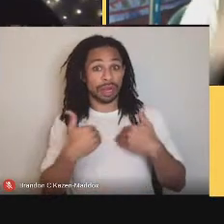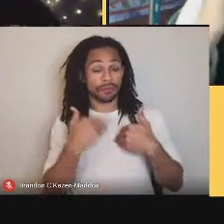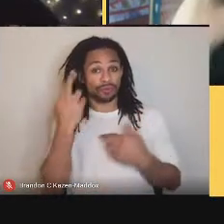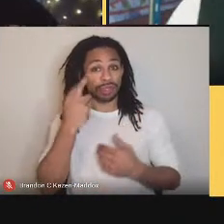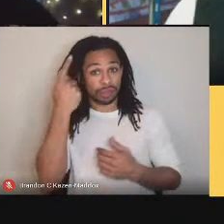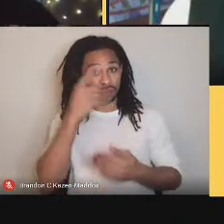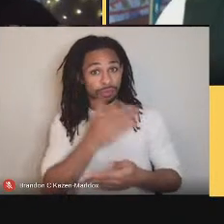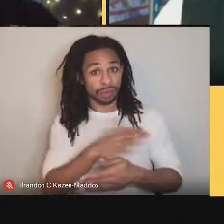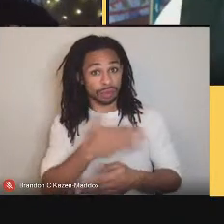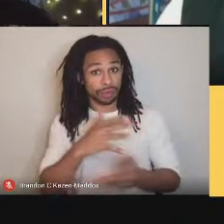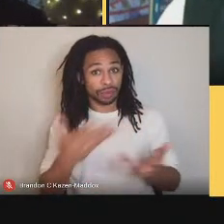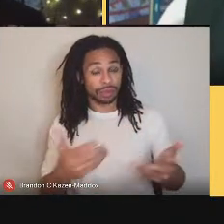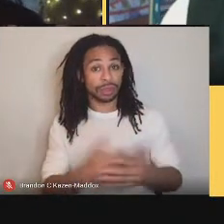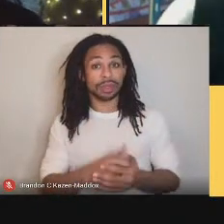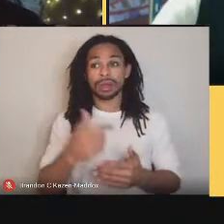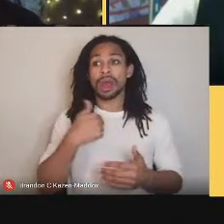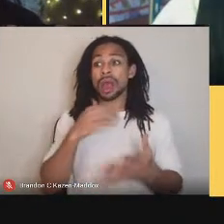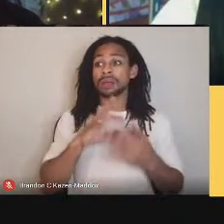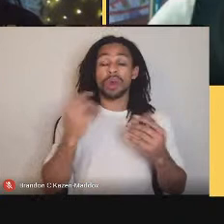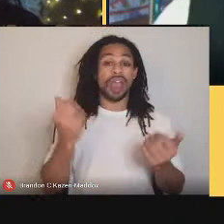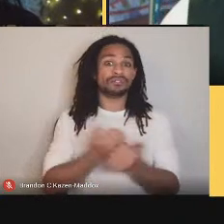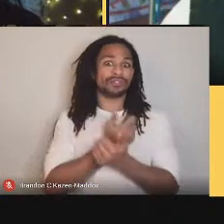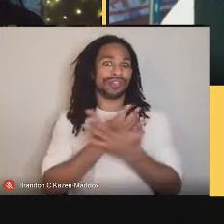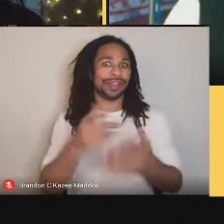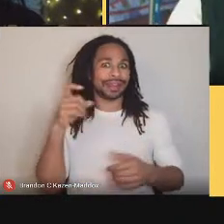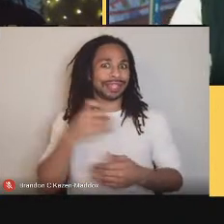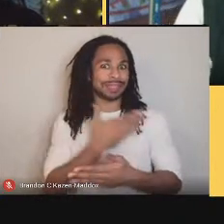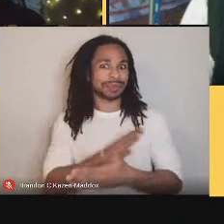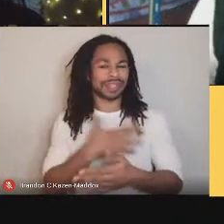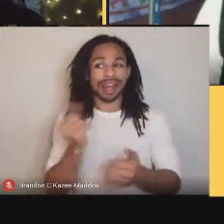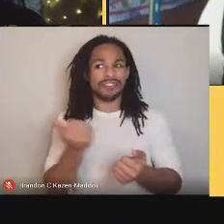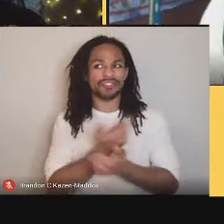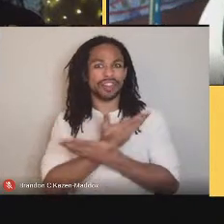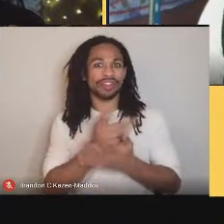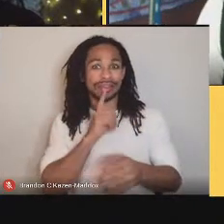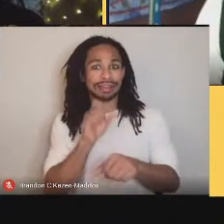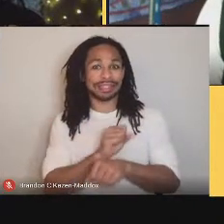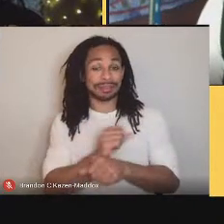course I'm like, everything needs music. Music is everything and everything is music.